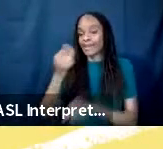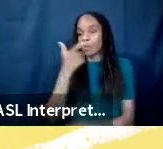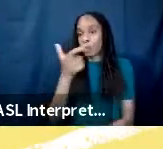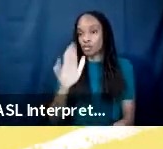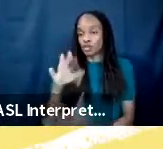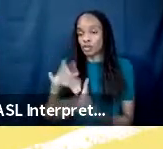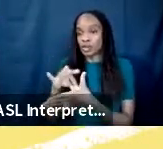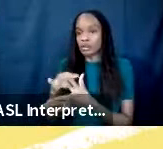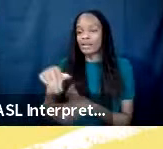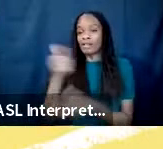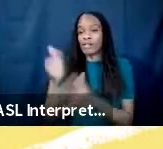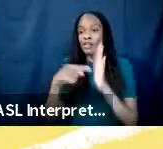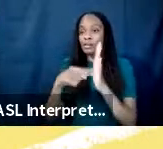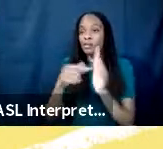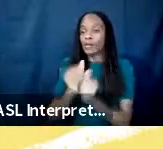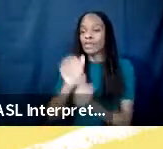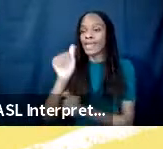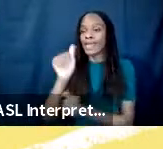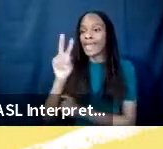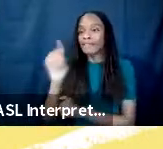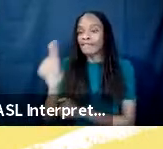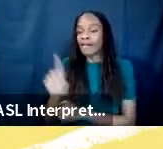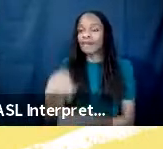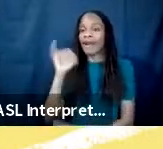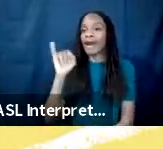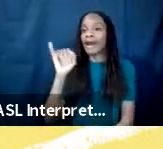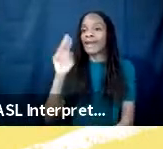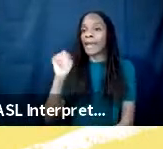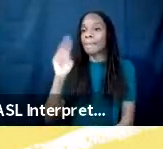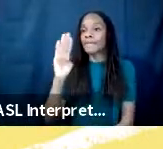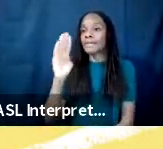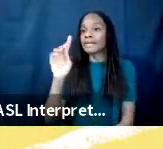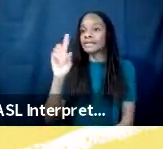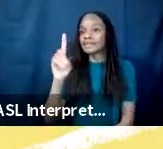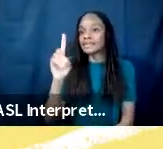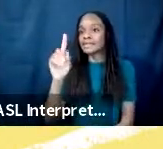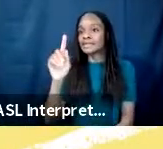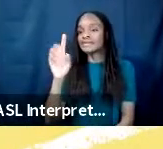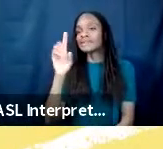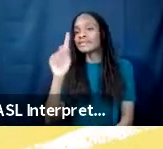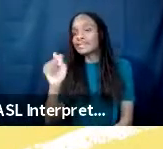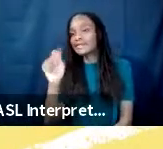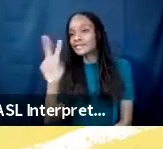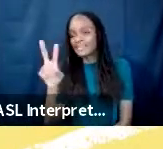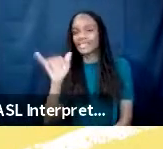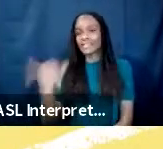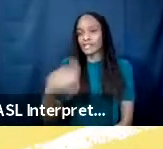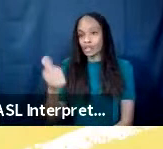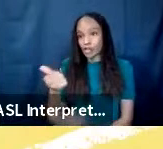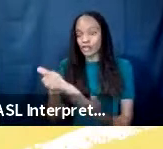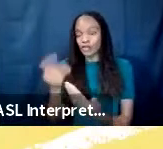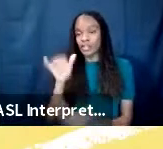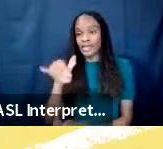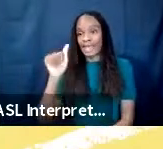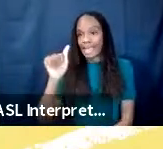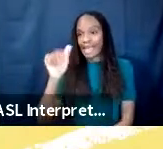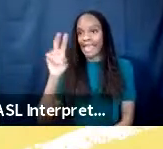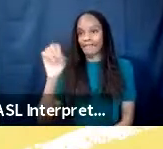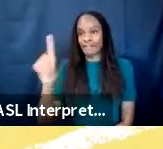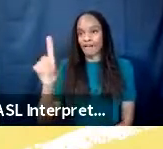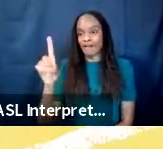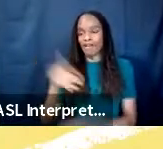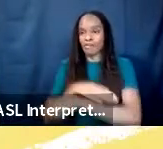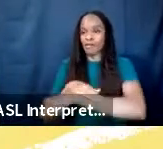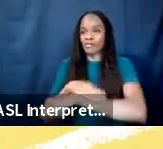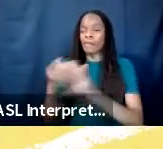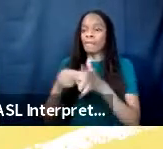examples of AVOD, even IMDb TV is currently free to the consumer. So there's a lot of AVOD platforms out there. AVOD